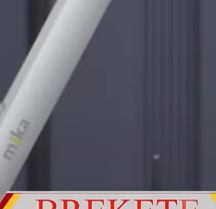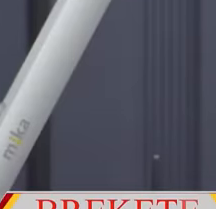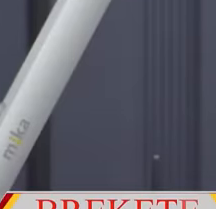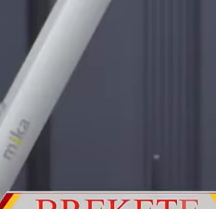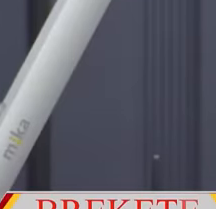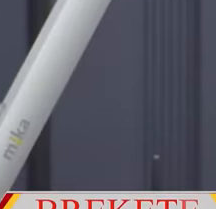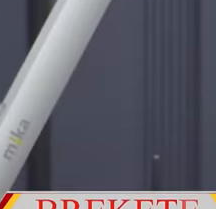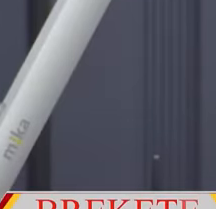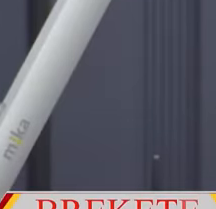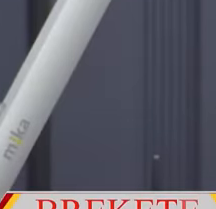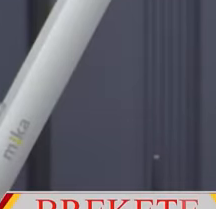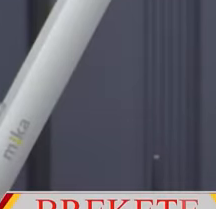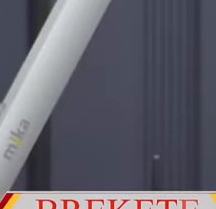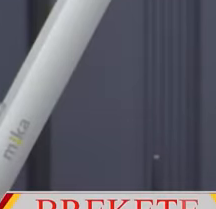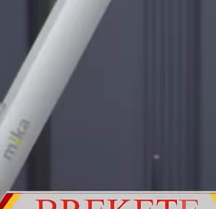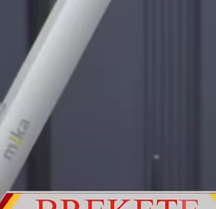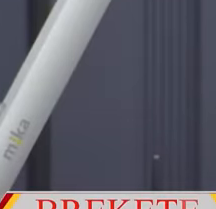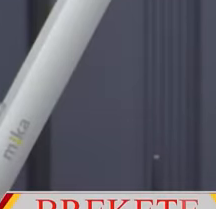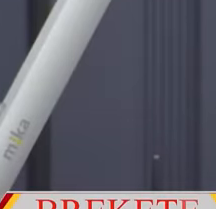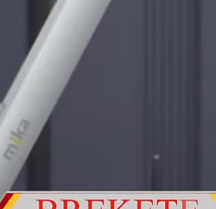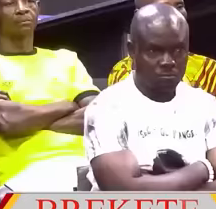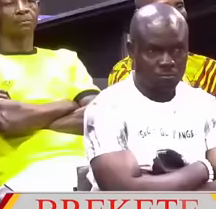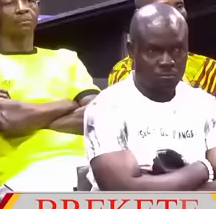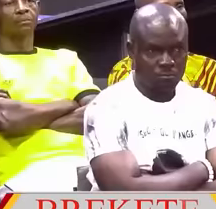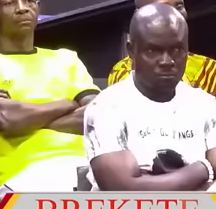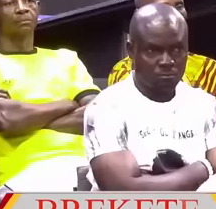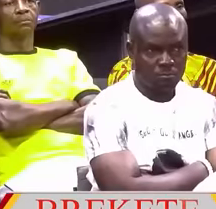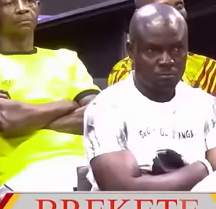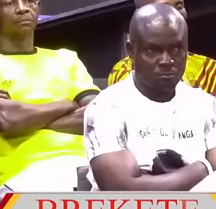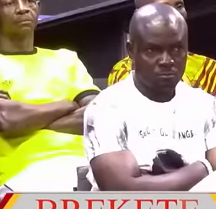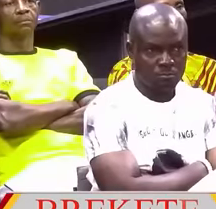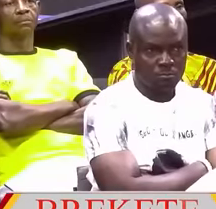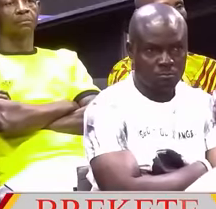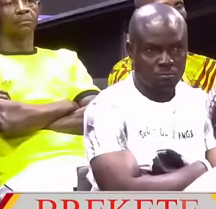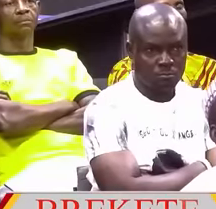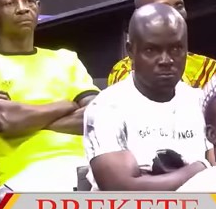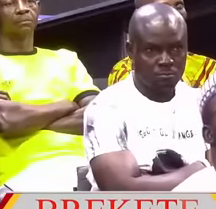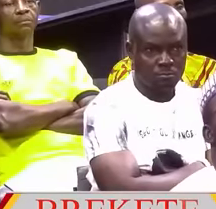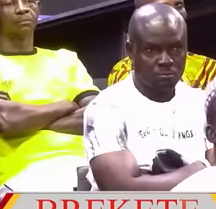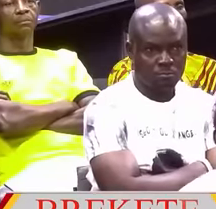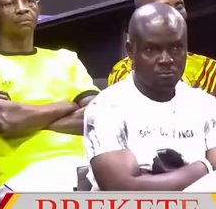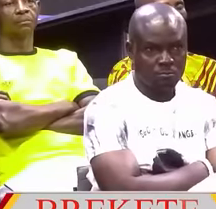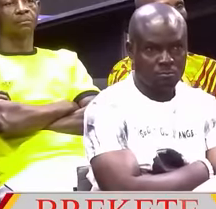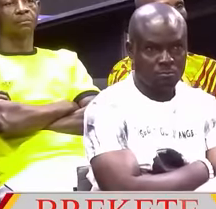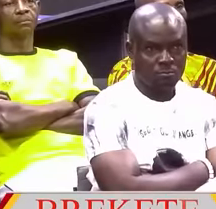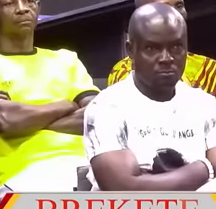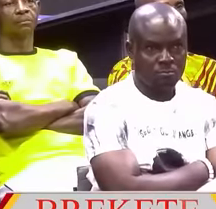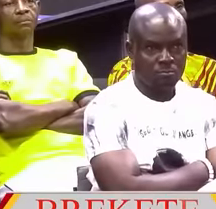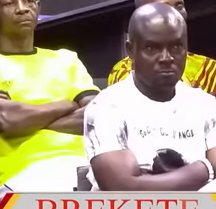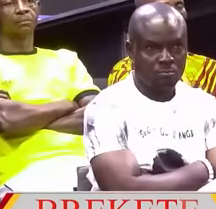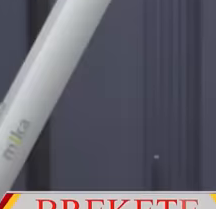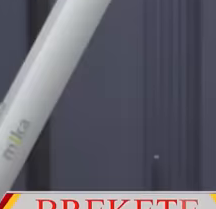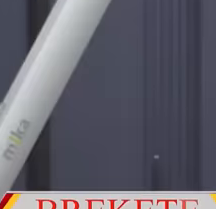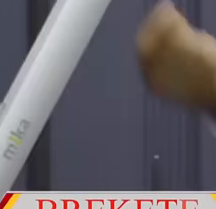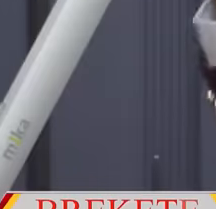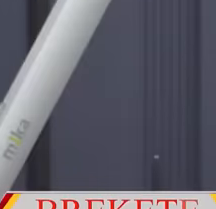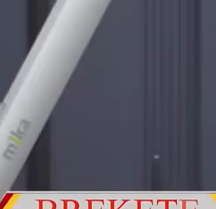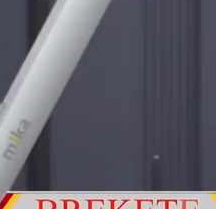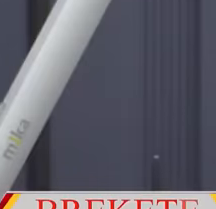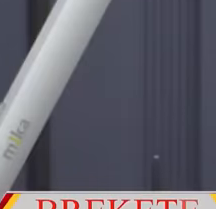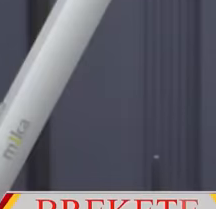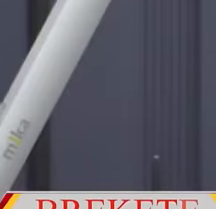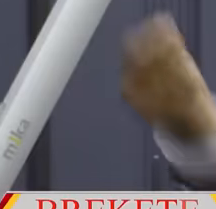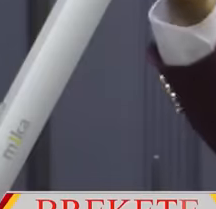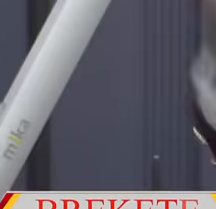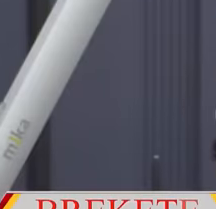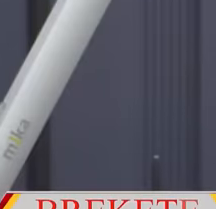there are about 46 of them, and our bloggers them be. Some of them are even popular bloggers. They say we will